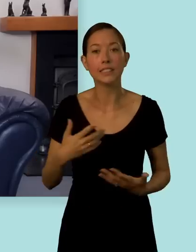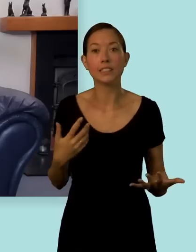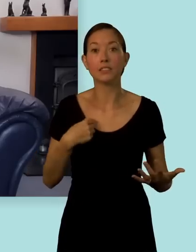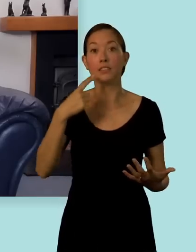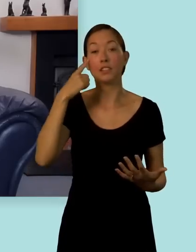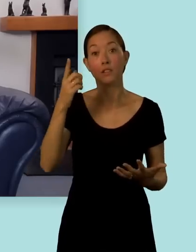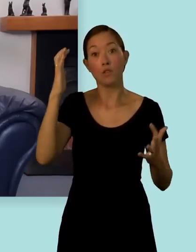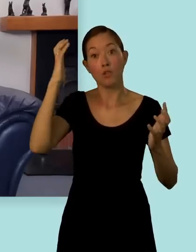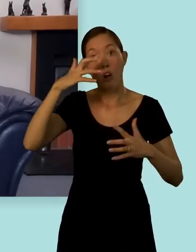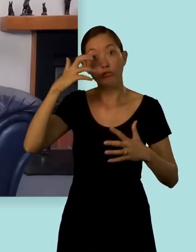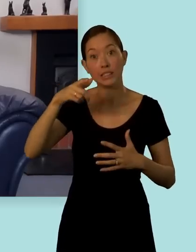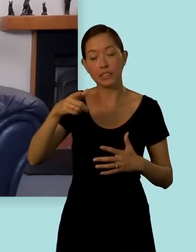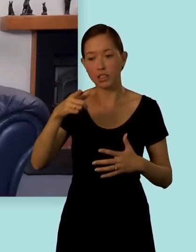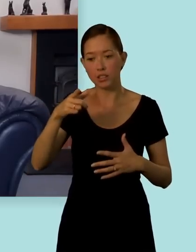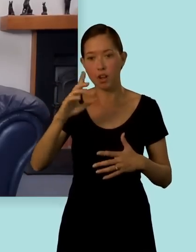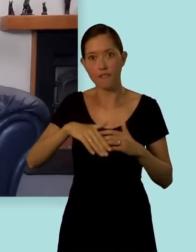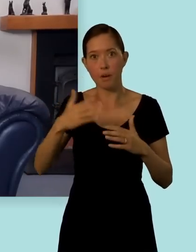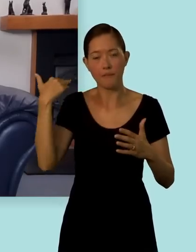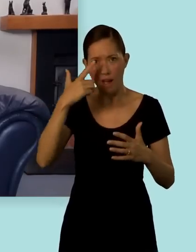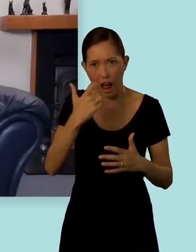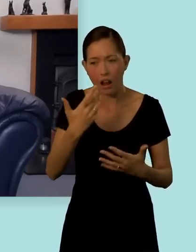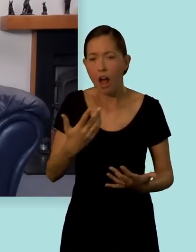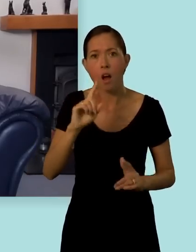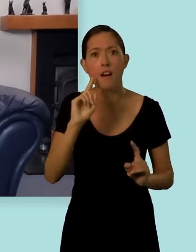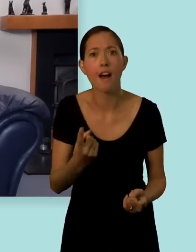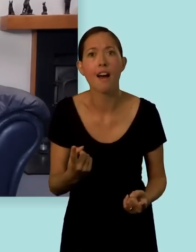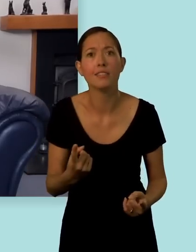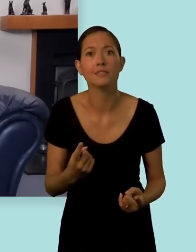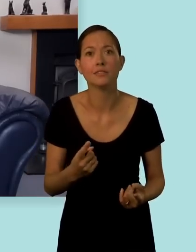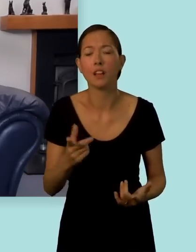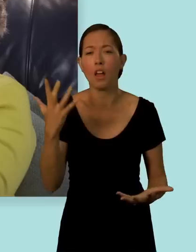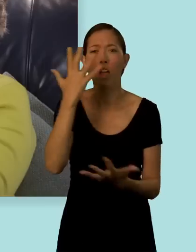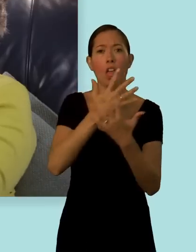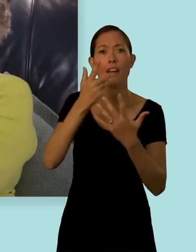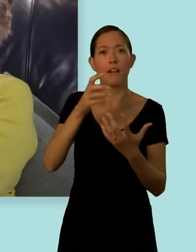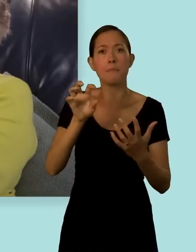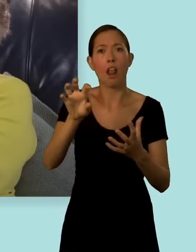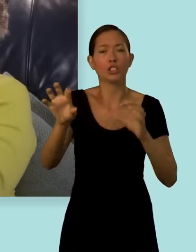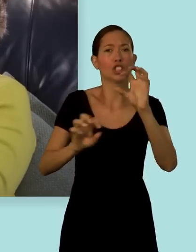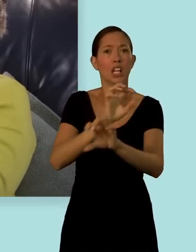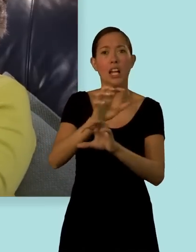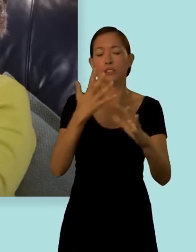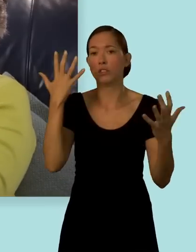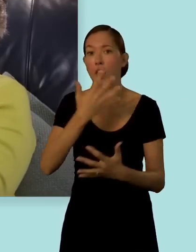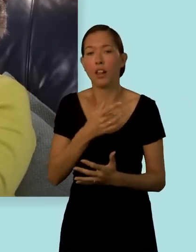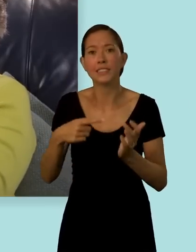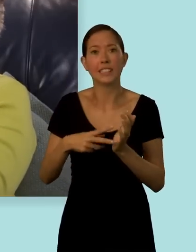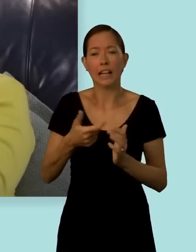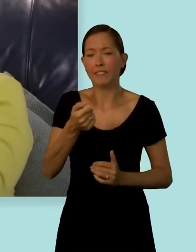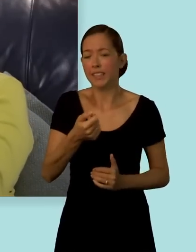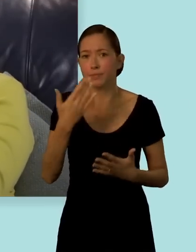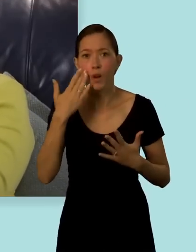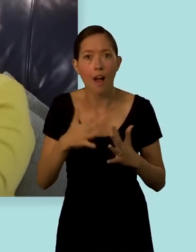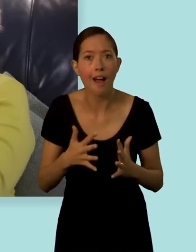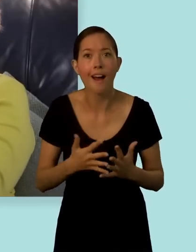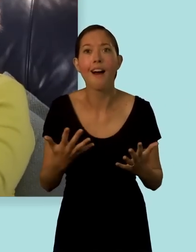the fact that he worries about he can't do things like he used to, like he gets in a muddle if he tries to change plugs and can't